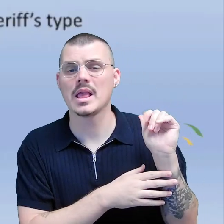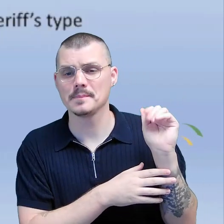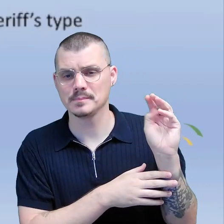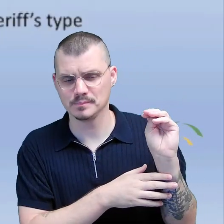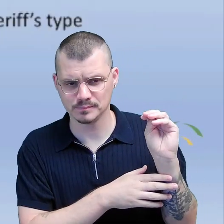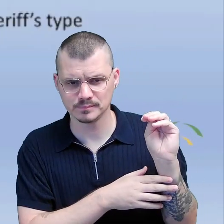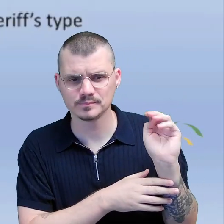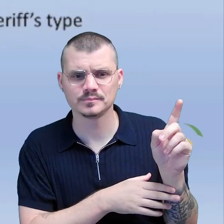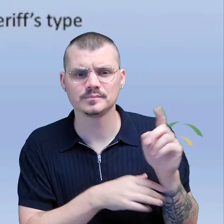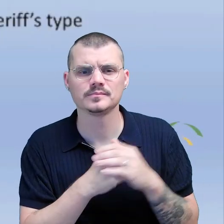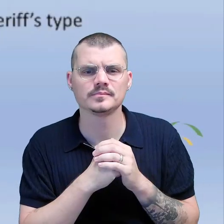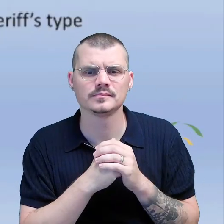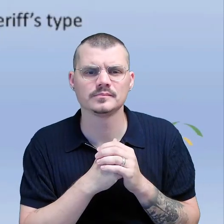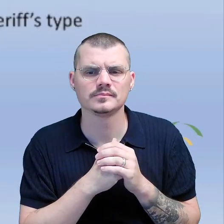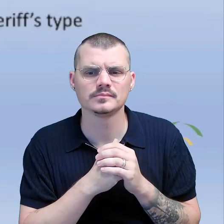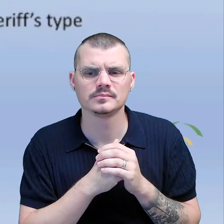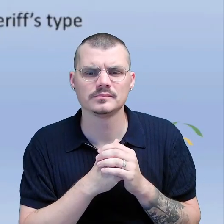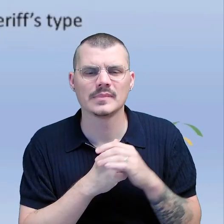So William,